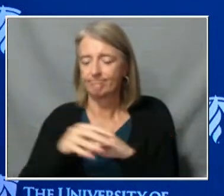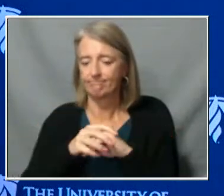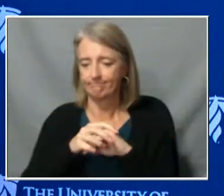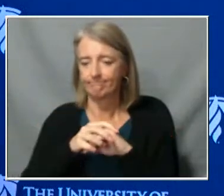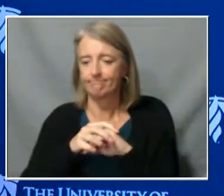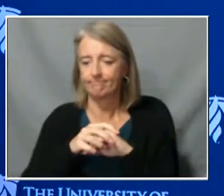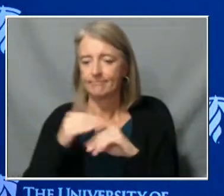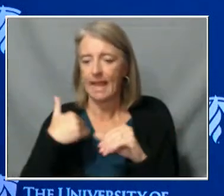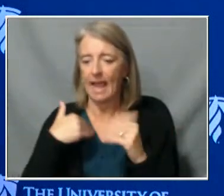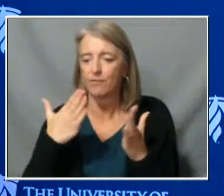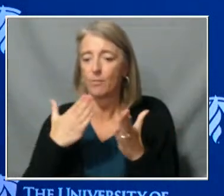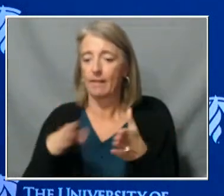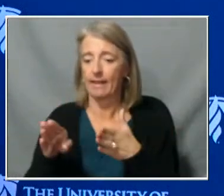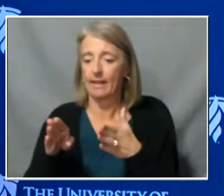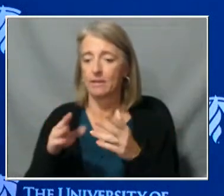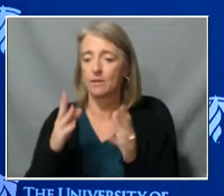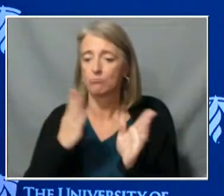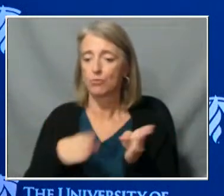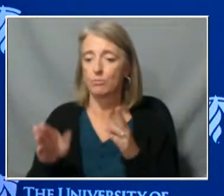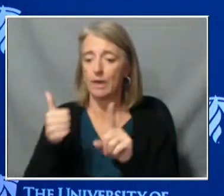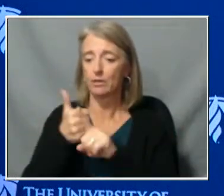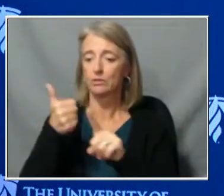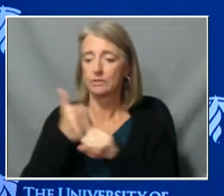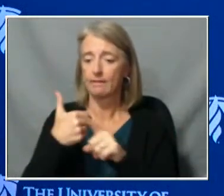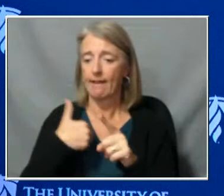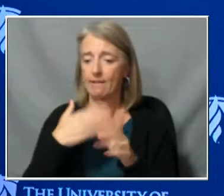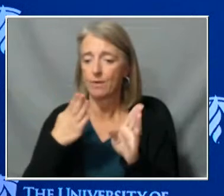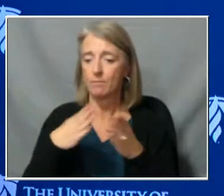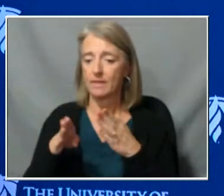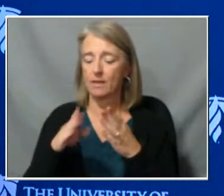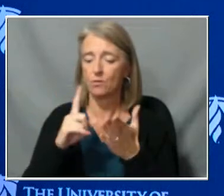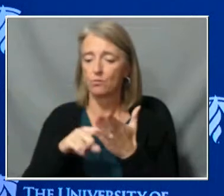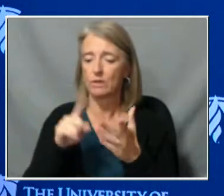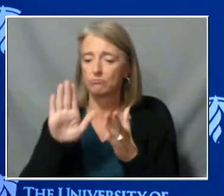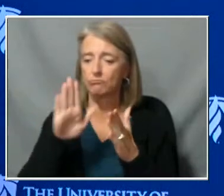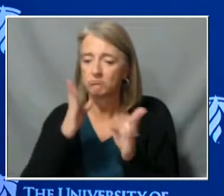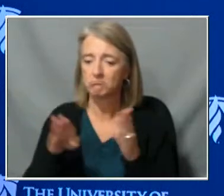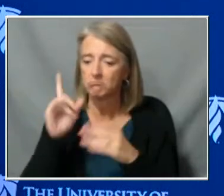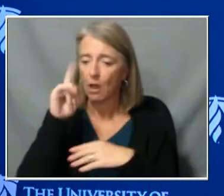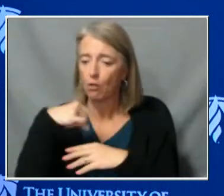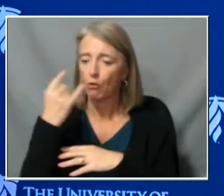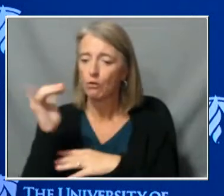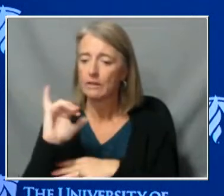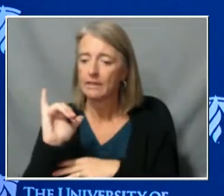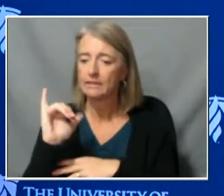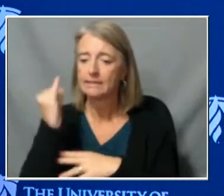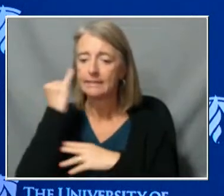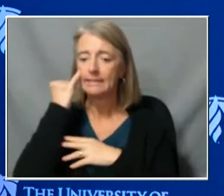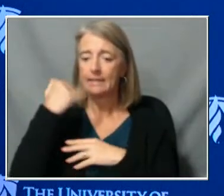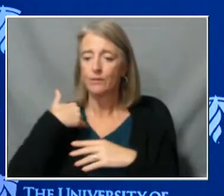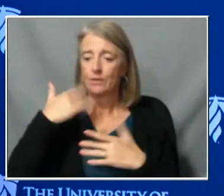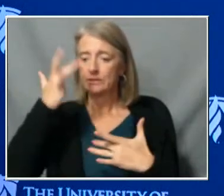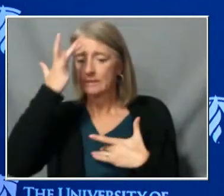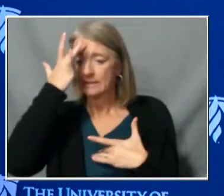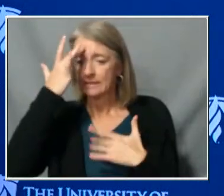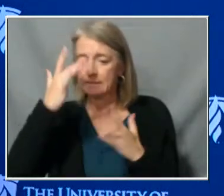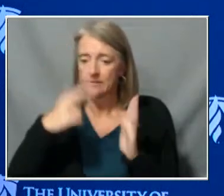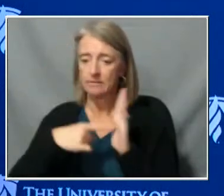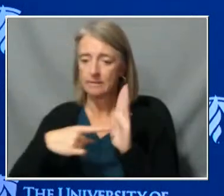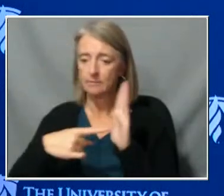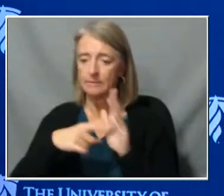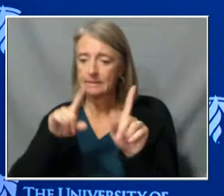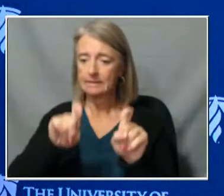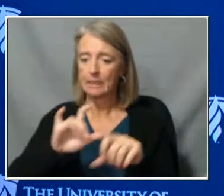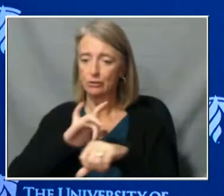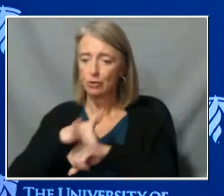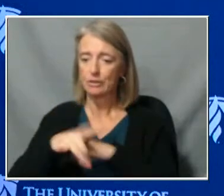plan. Prepare yourself, have a plan. What is that plan? It is, if you have symptoms, test early so that you can get